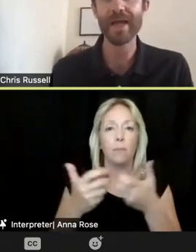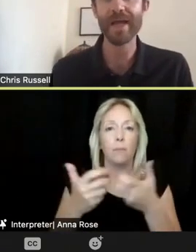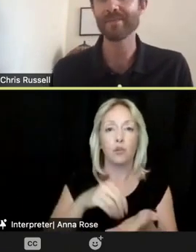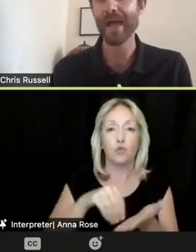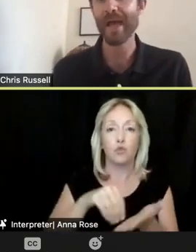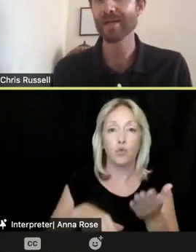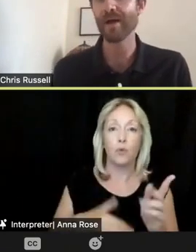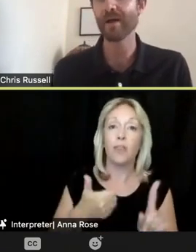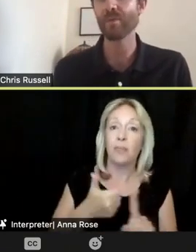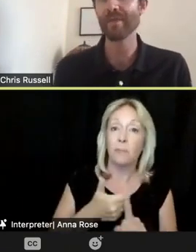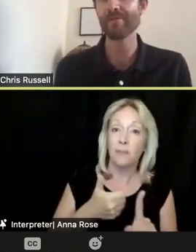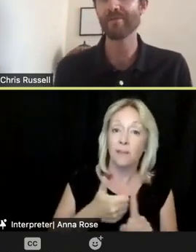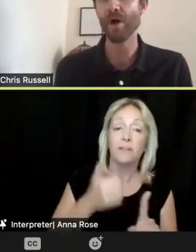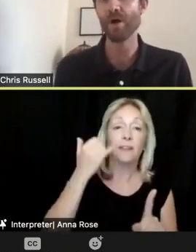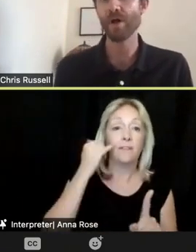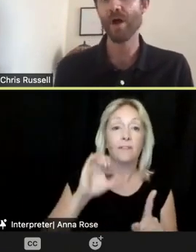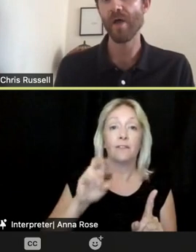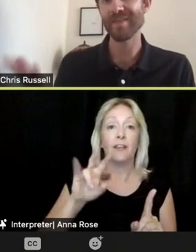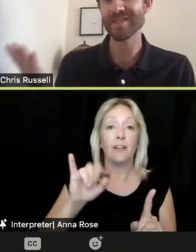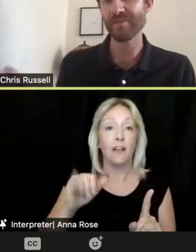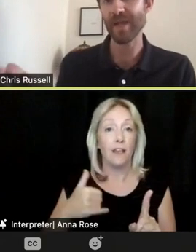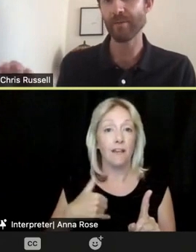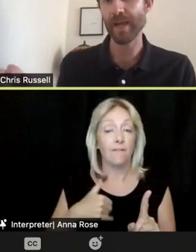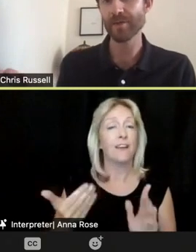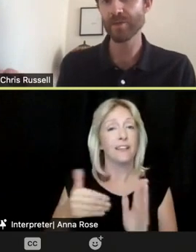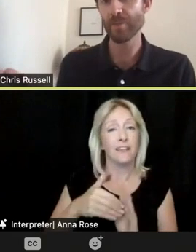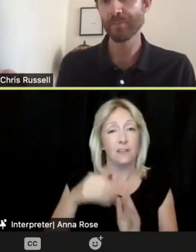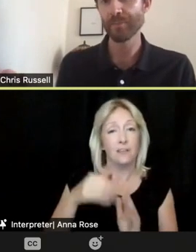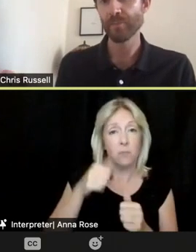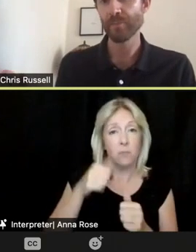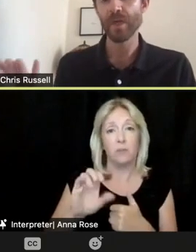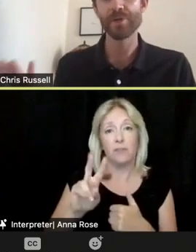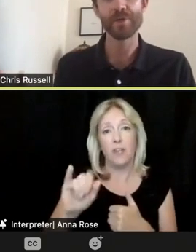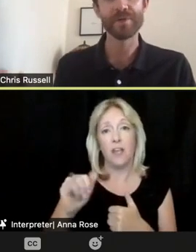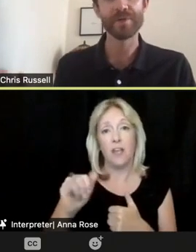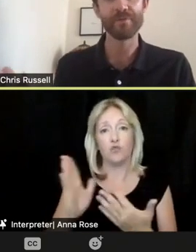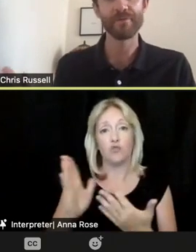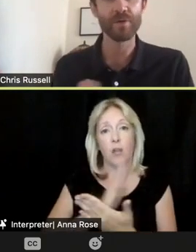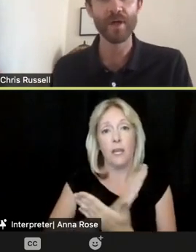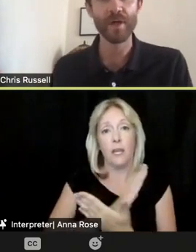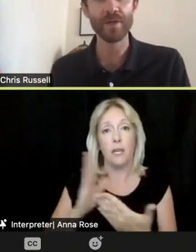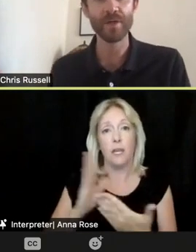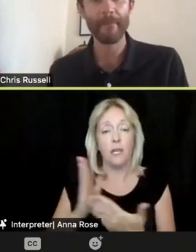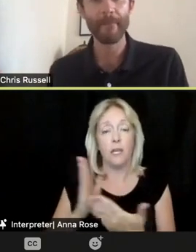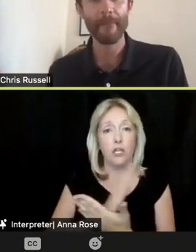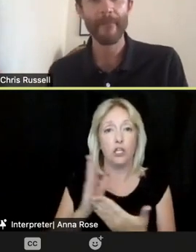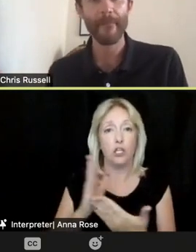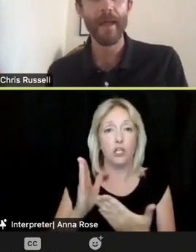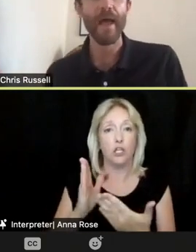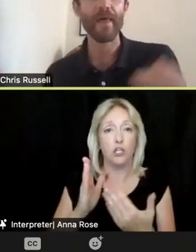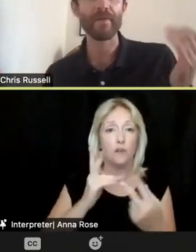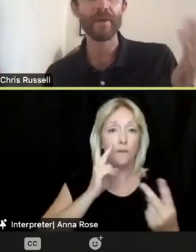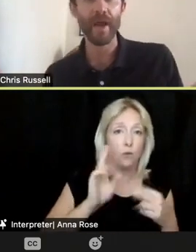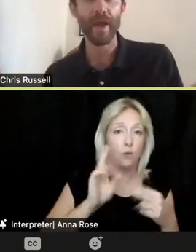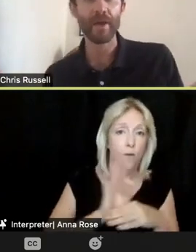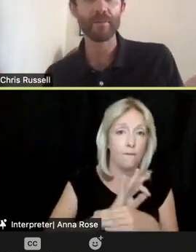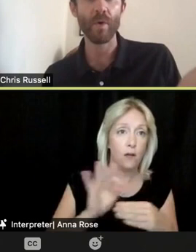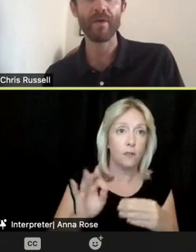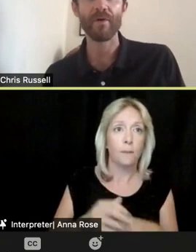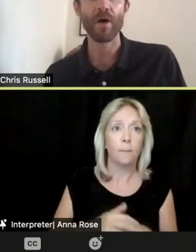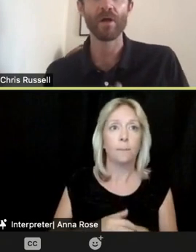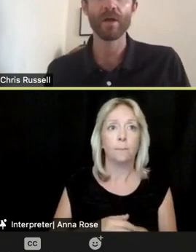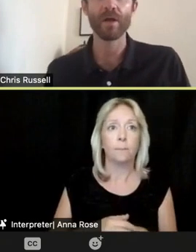with CVI, depending on where they fall on the CVI range in terms of their visual functioning. And then on the